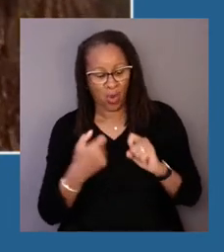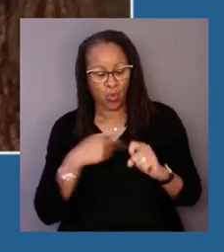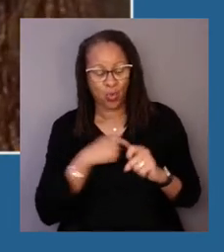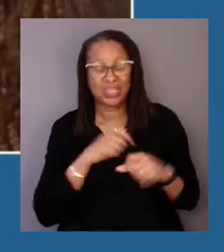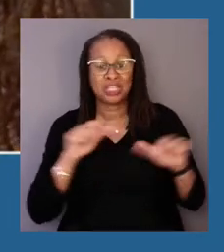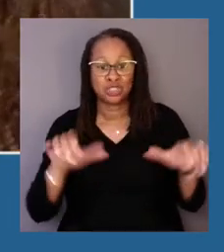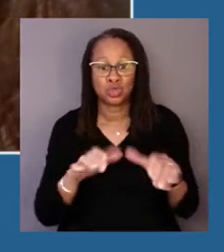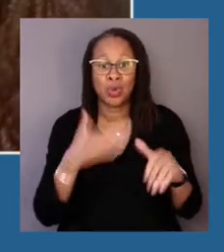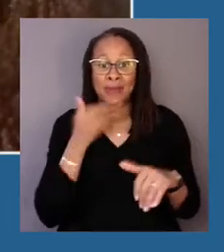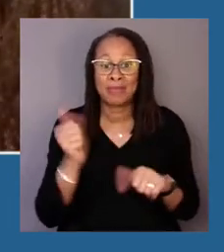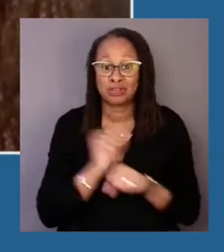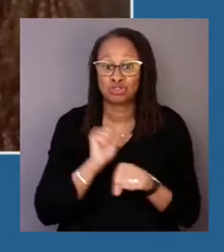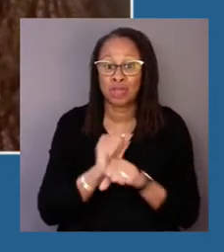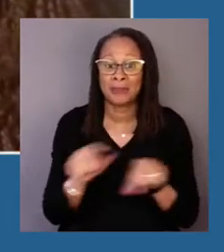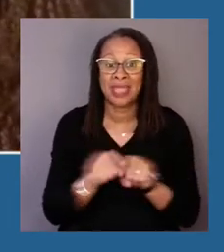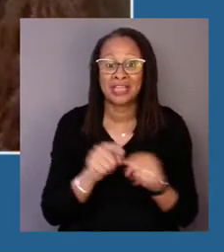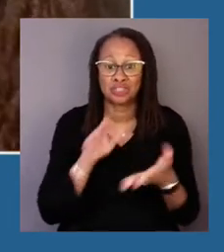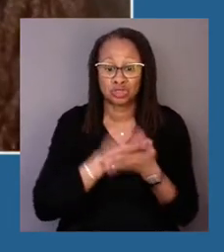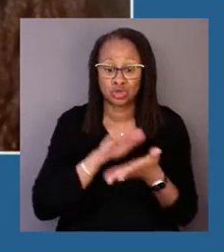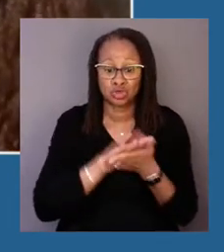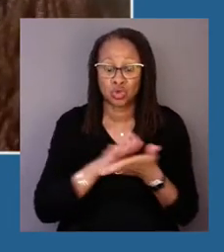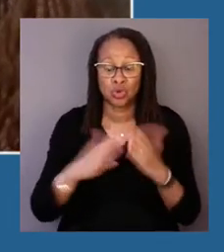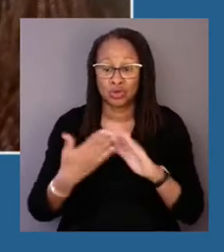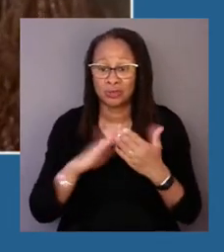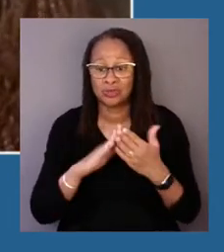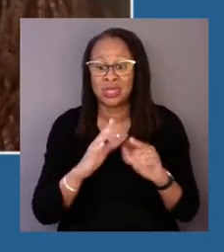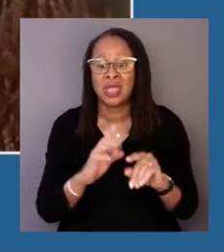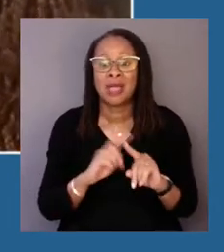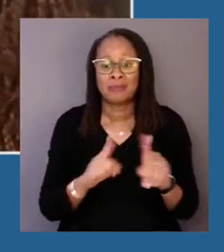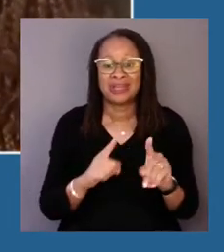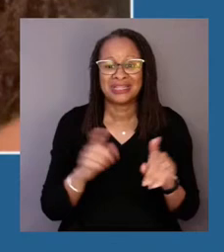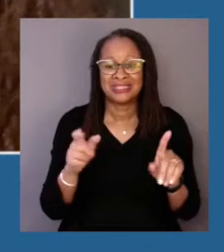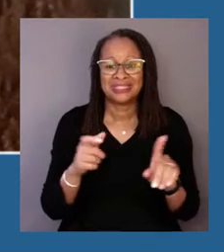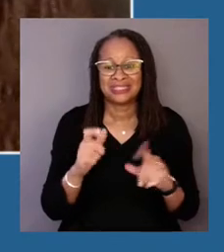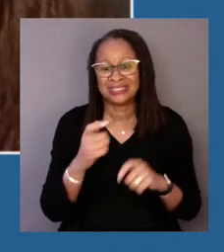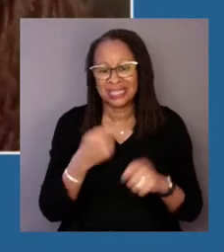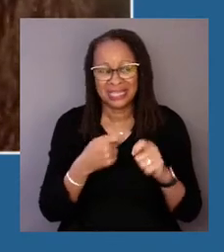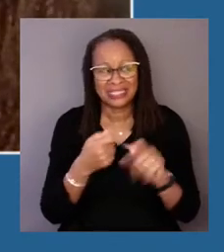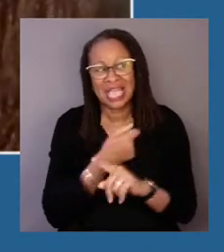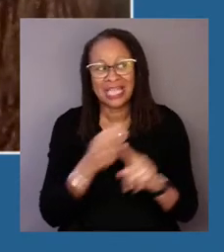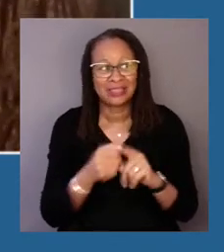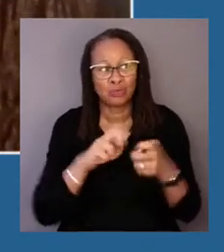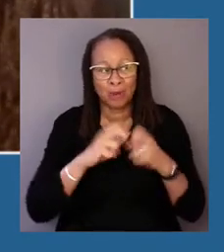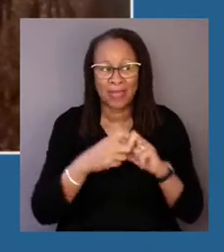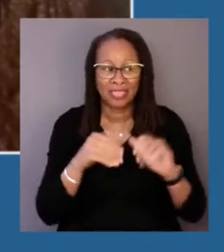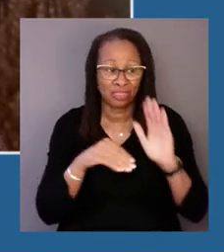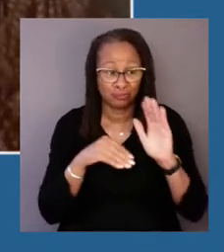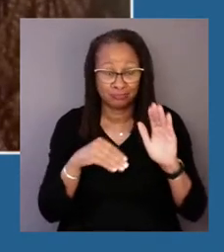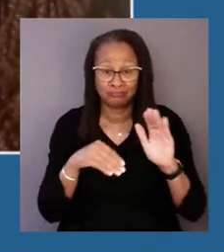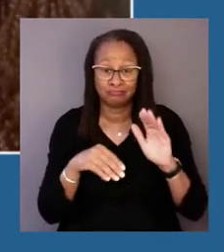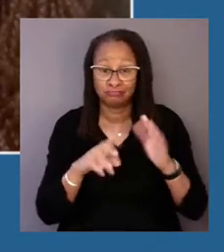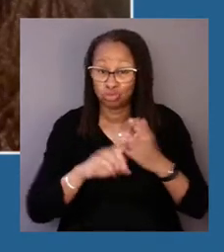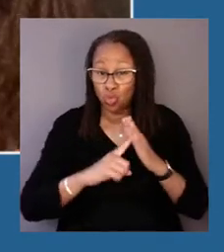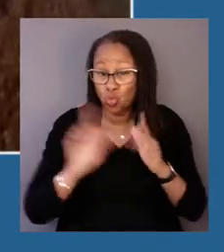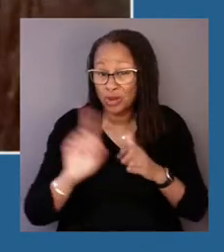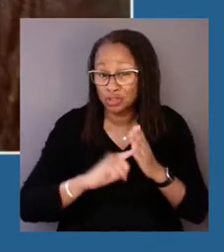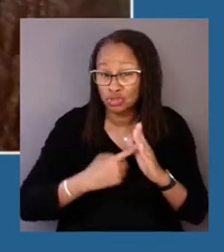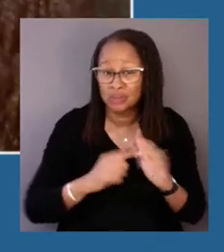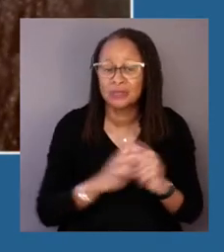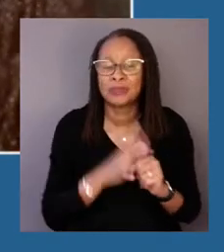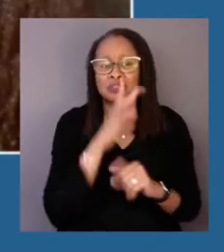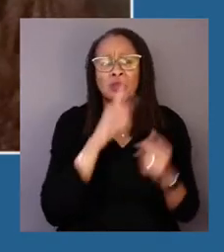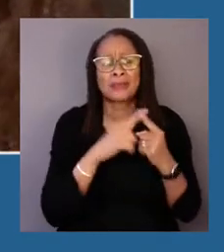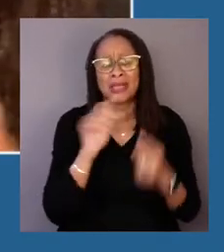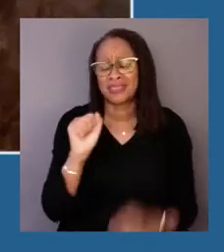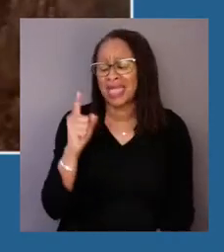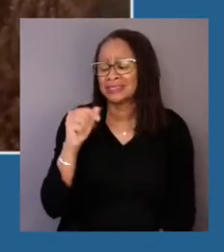school community of kind of like attacking the issue at its root, kind of like, you know, having discussions with the administration about kind of like, you know, endowments